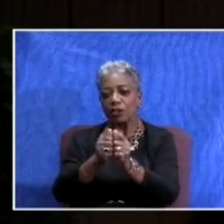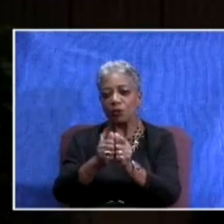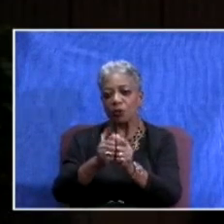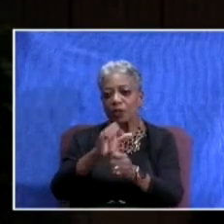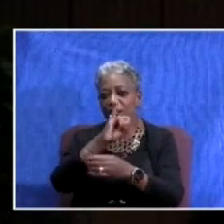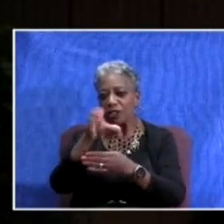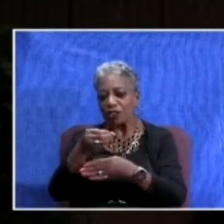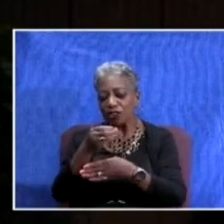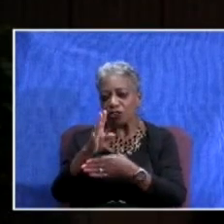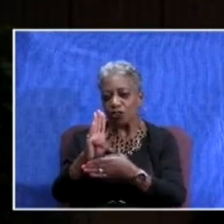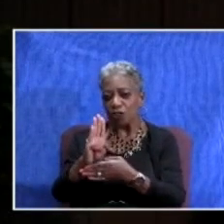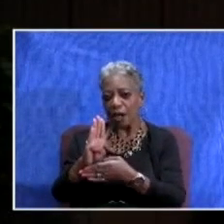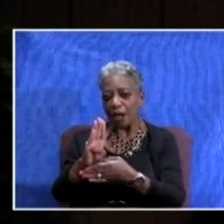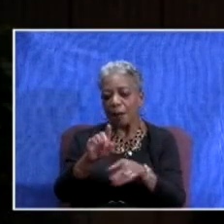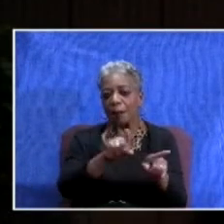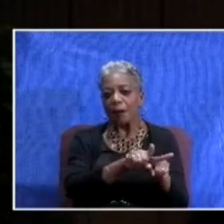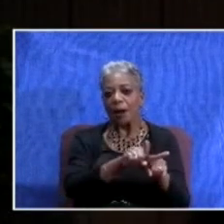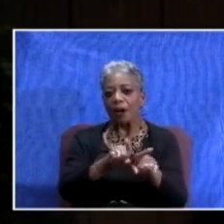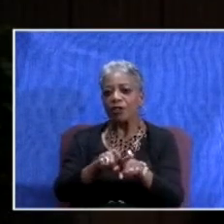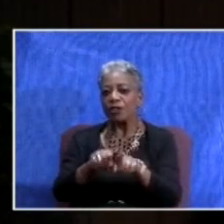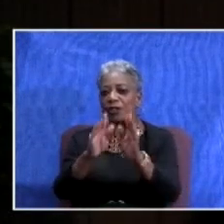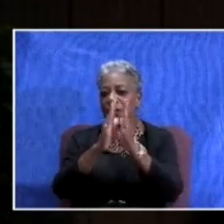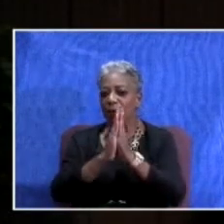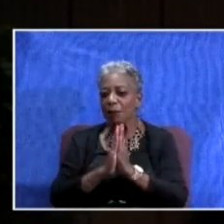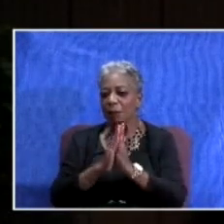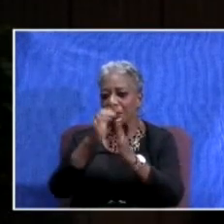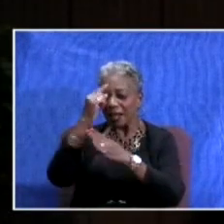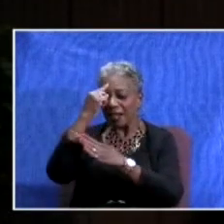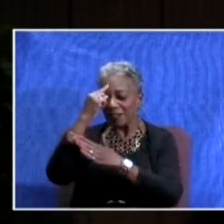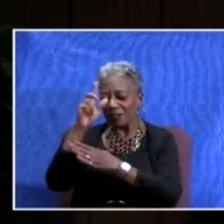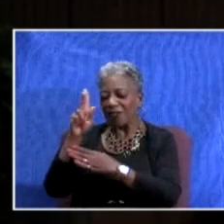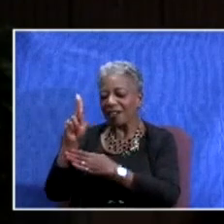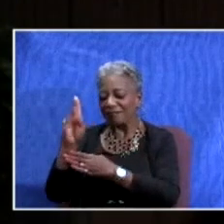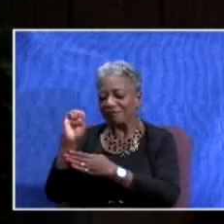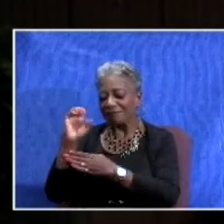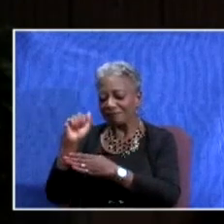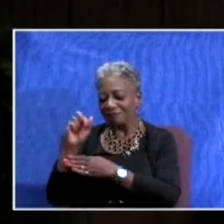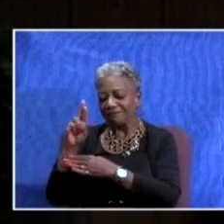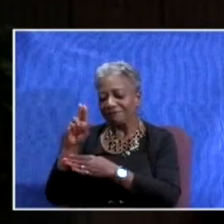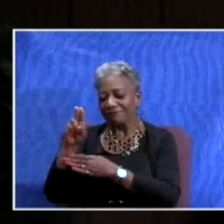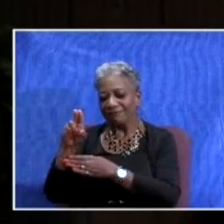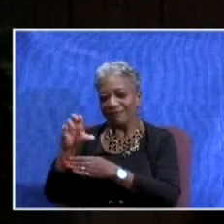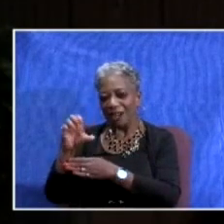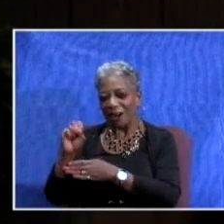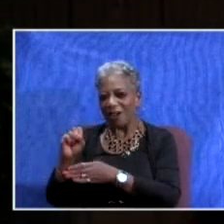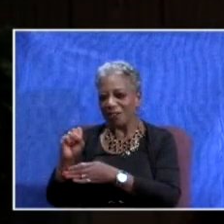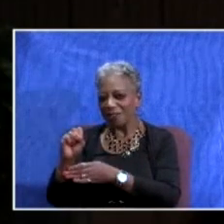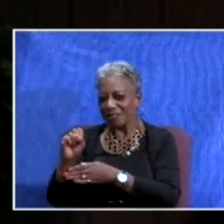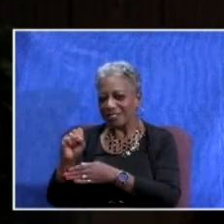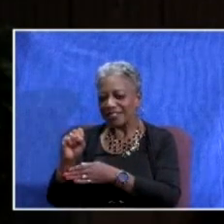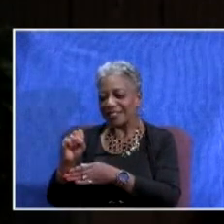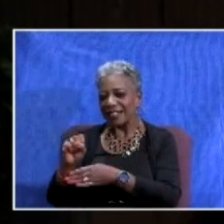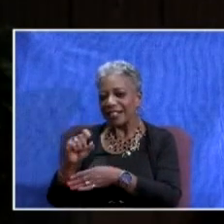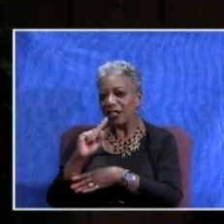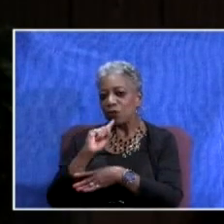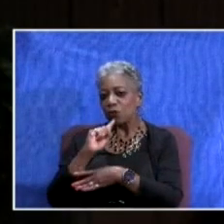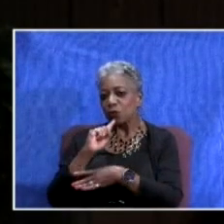Prayers for the Kearns family and the loss of Ann Kearns, who was the former JCPS